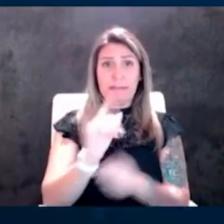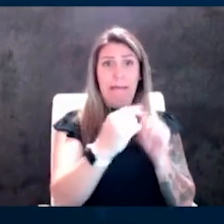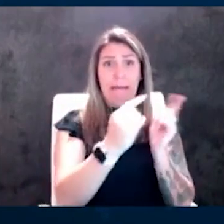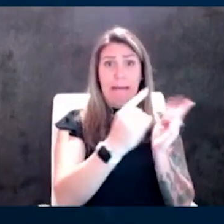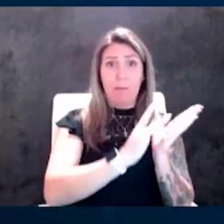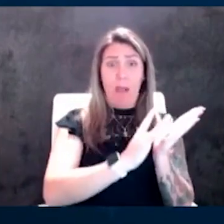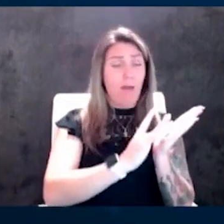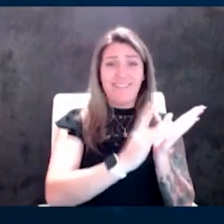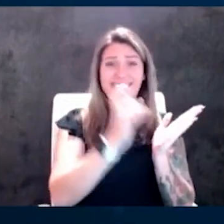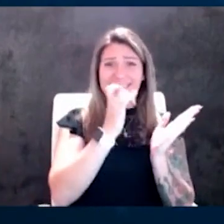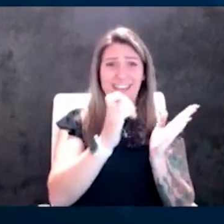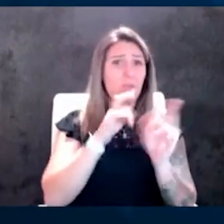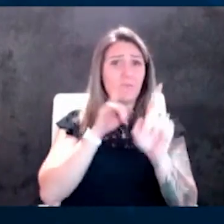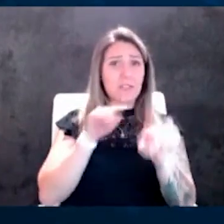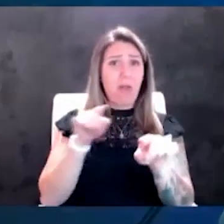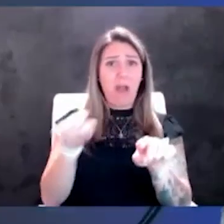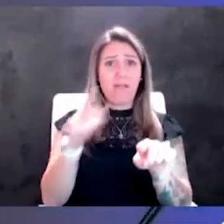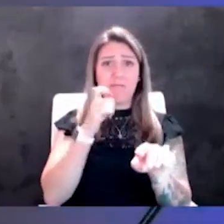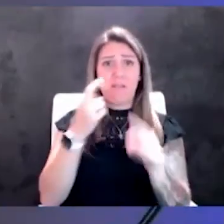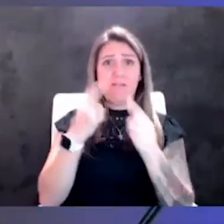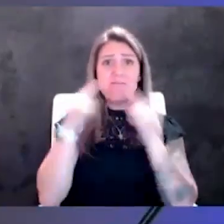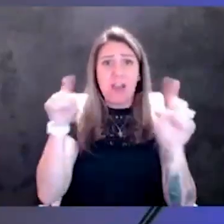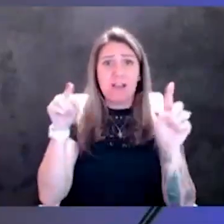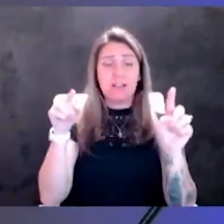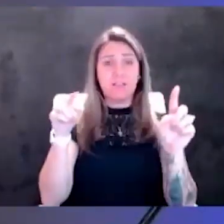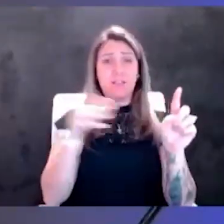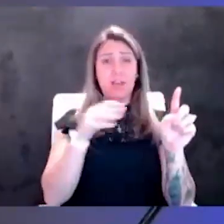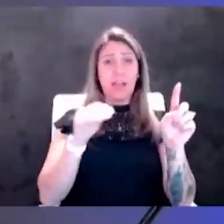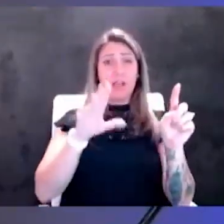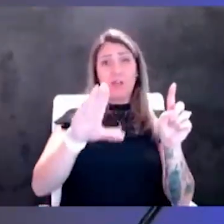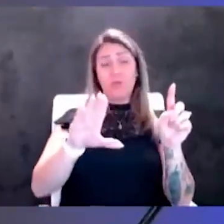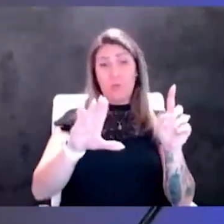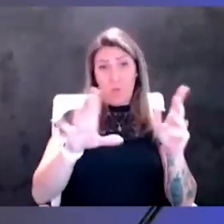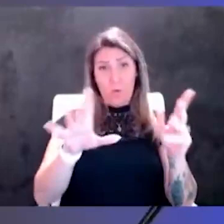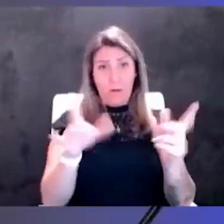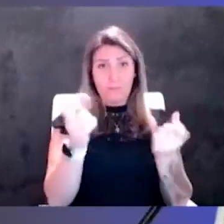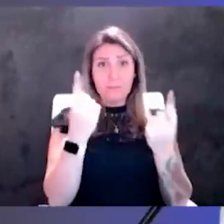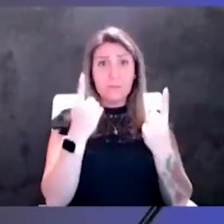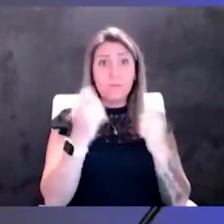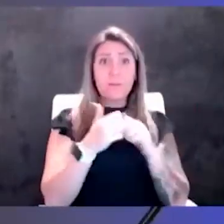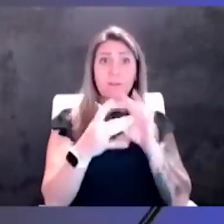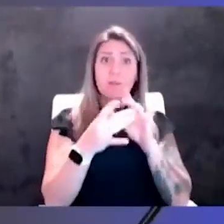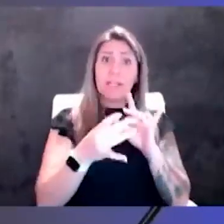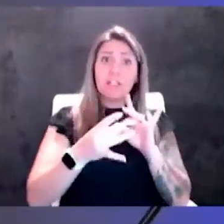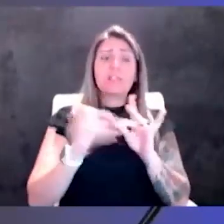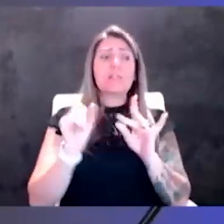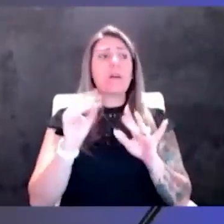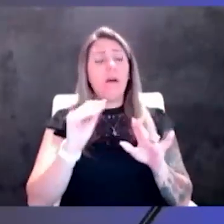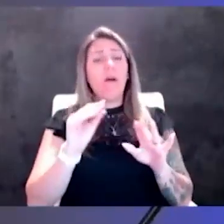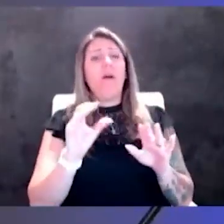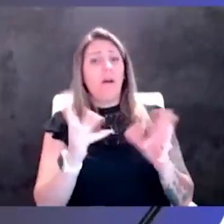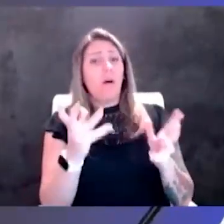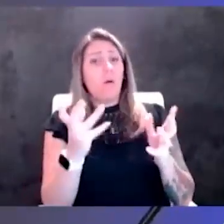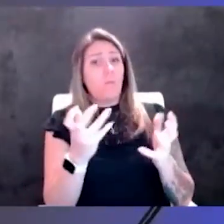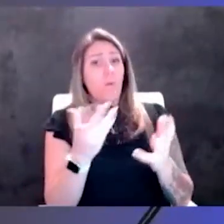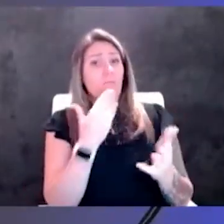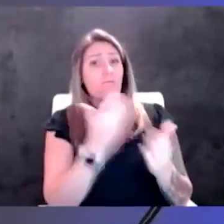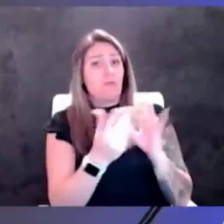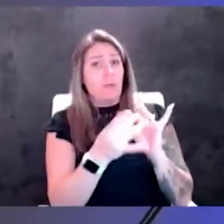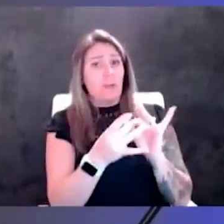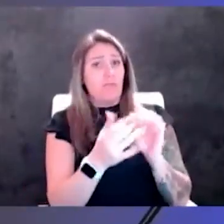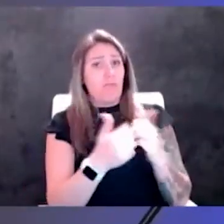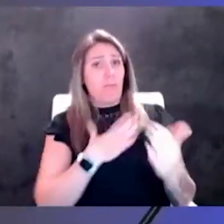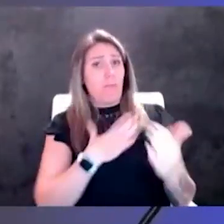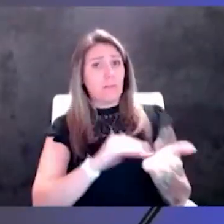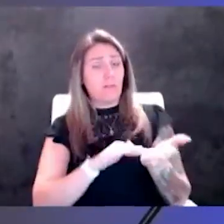and take your side of the relationship and say, hey, I want a good relationship with my doctor too. I should